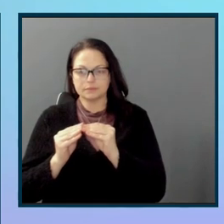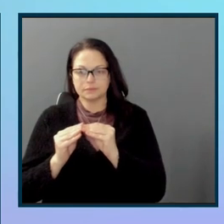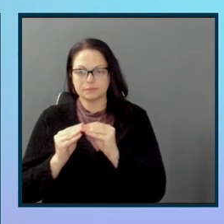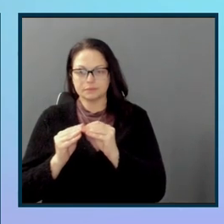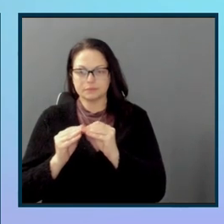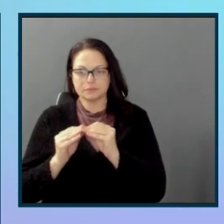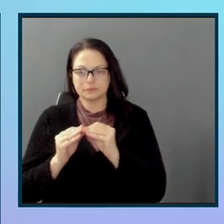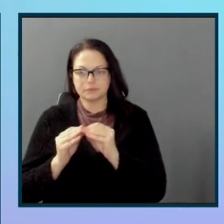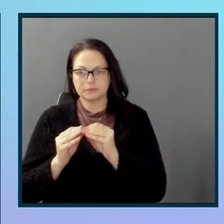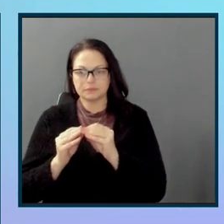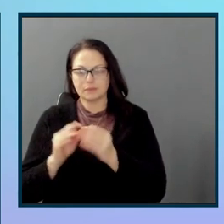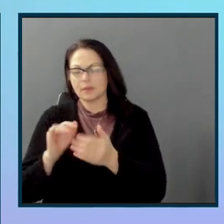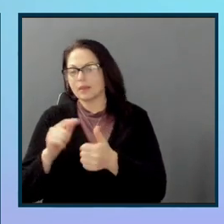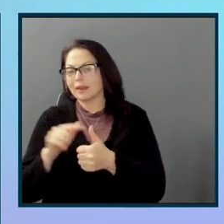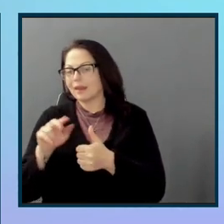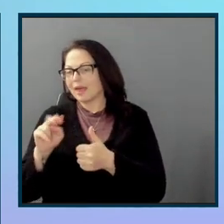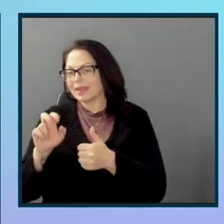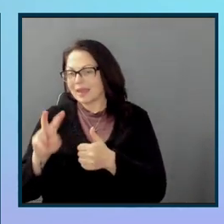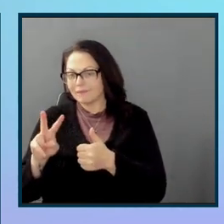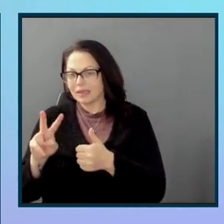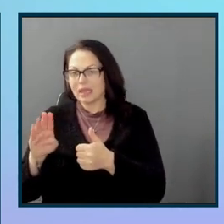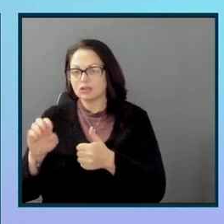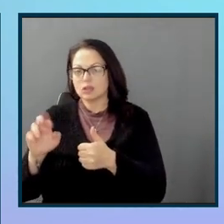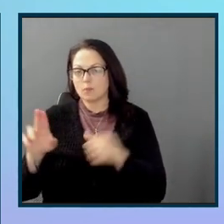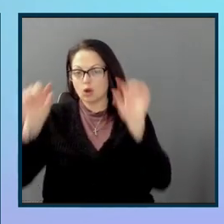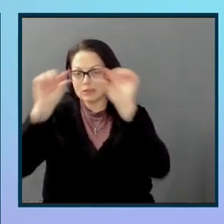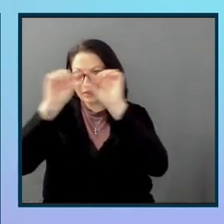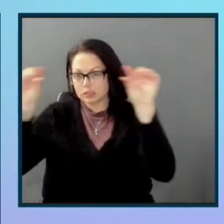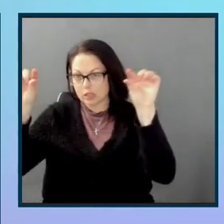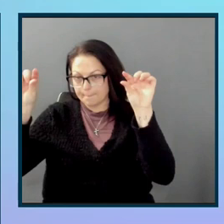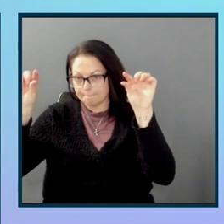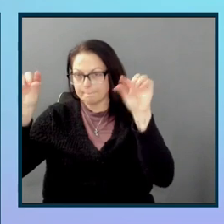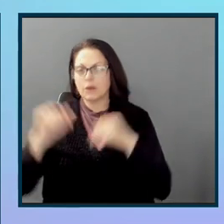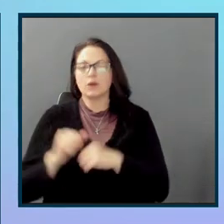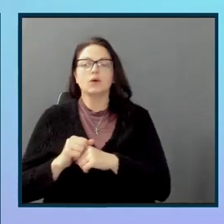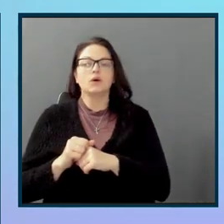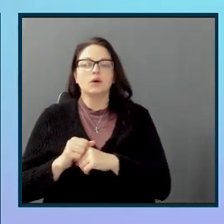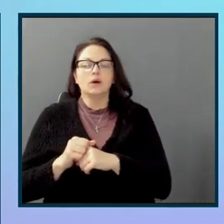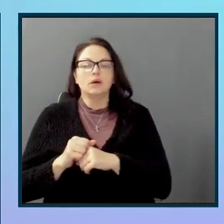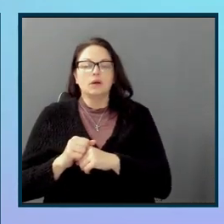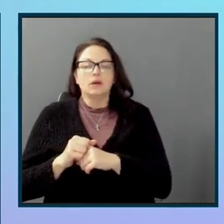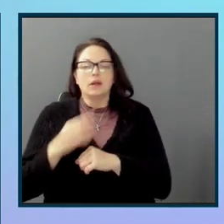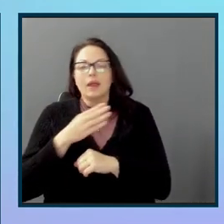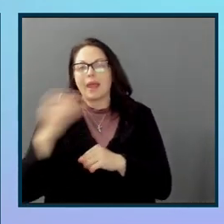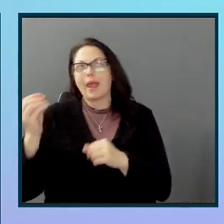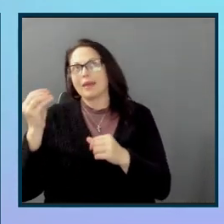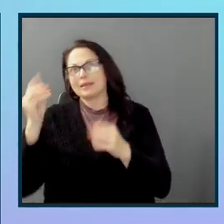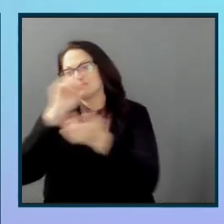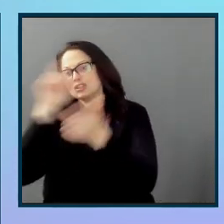that the nav bar is at the top of the page and it falls into a burger menu. So